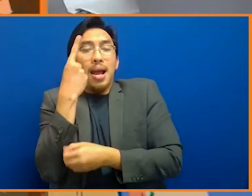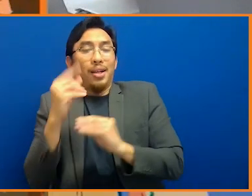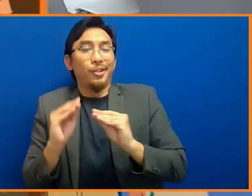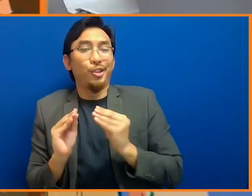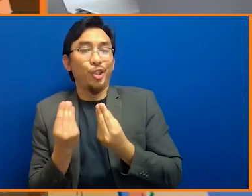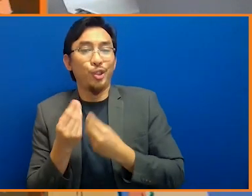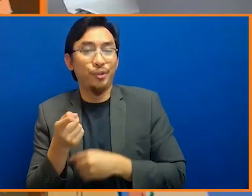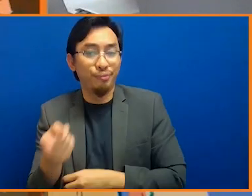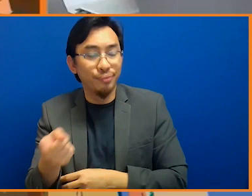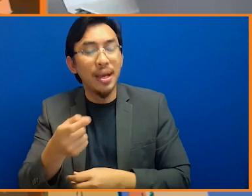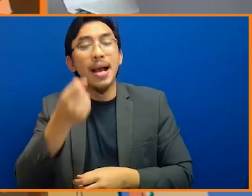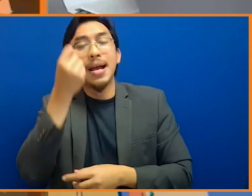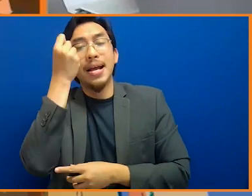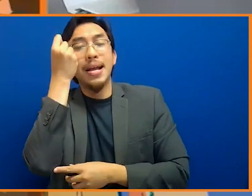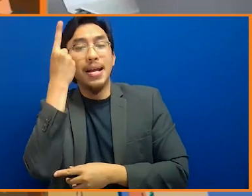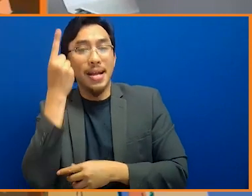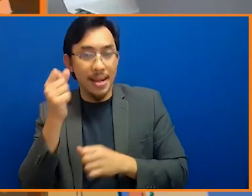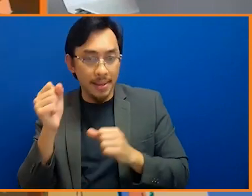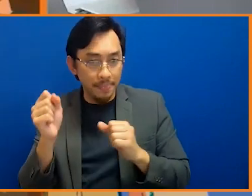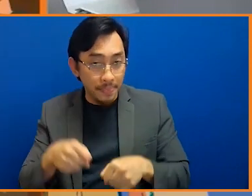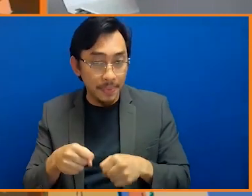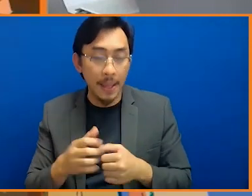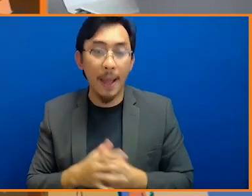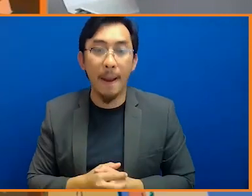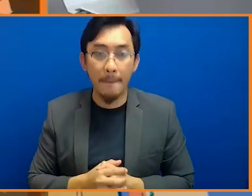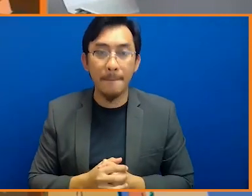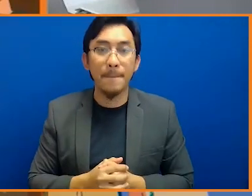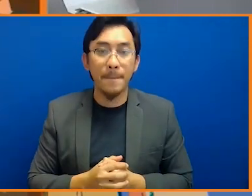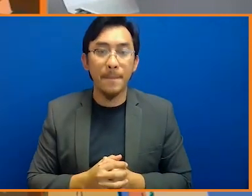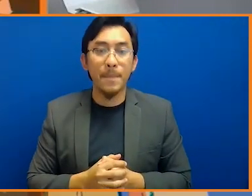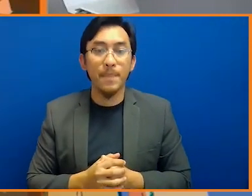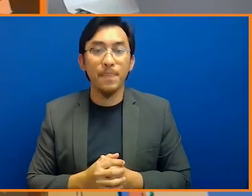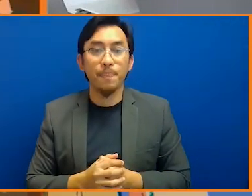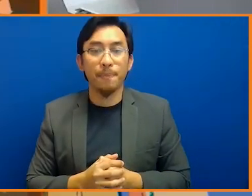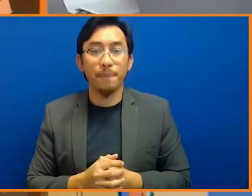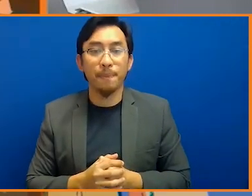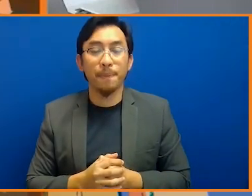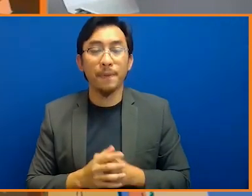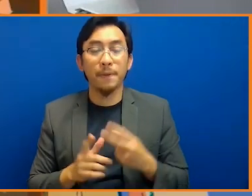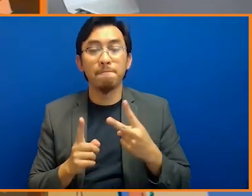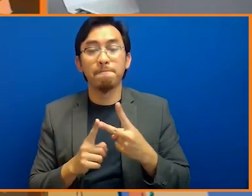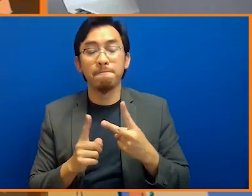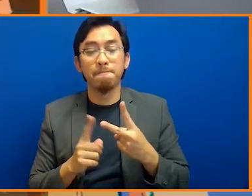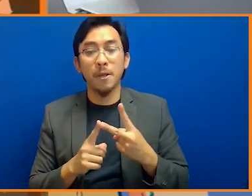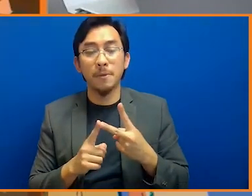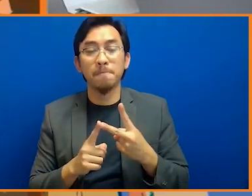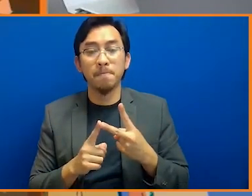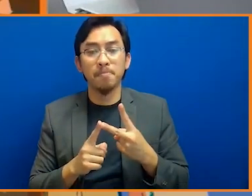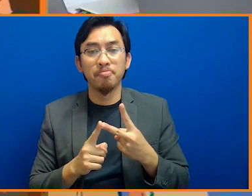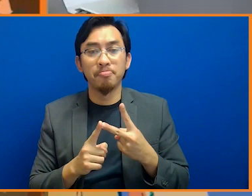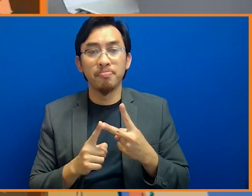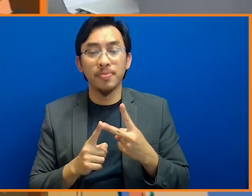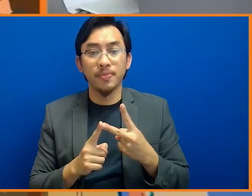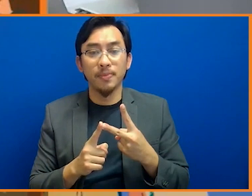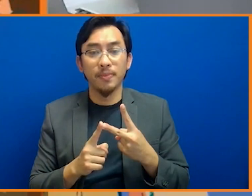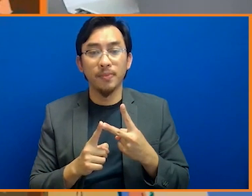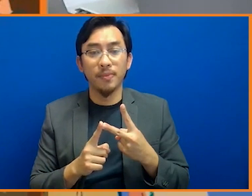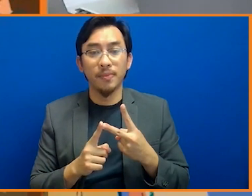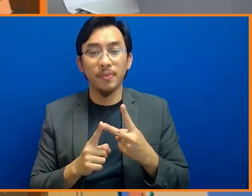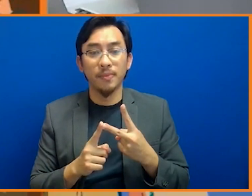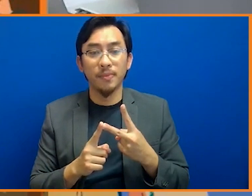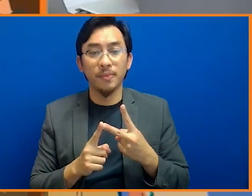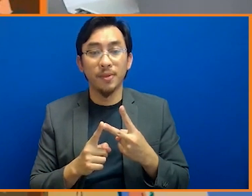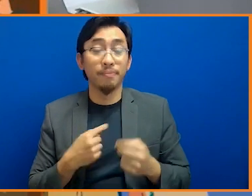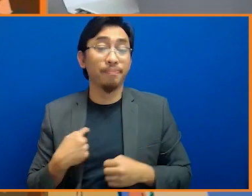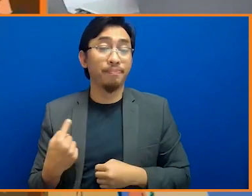be conveyed to younger generation. Um, Secondly, I like the terms